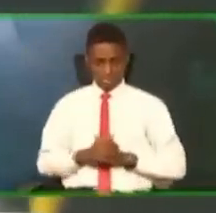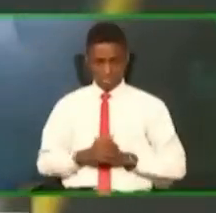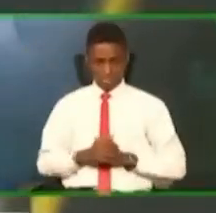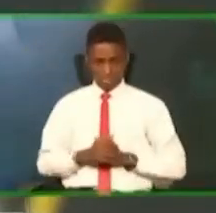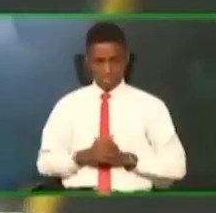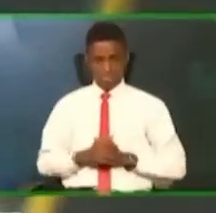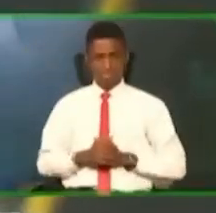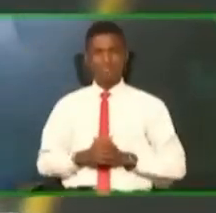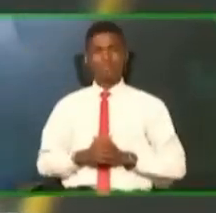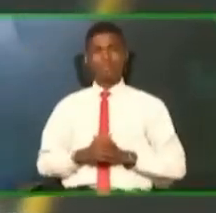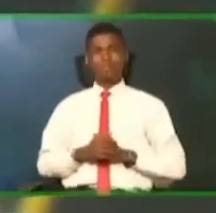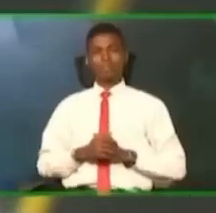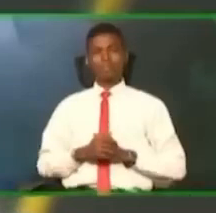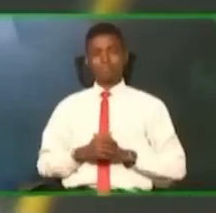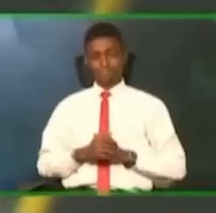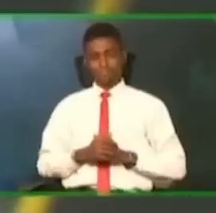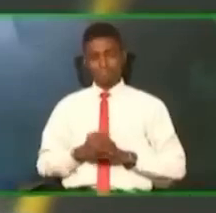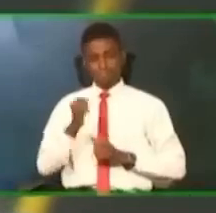Is someone learning?